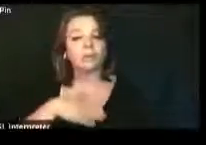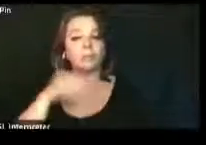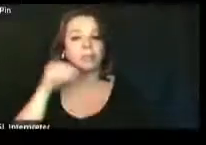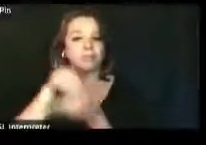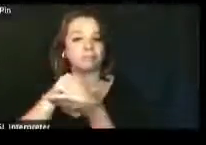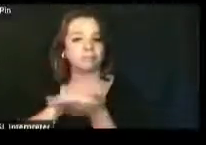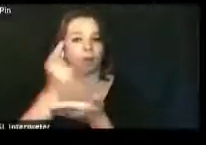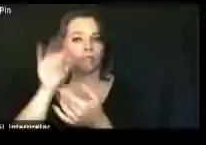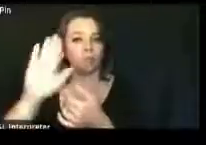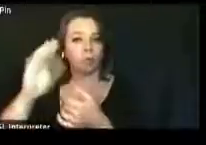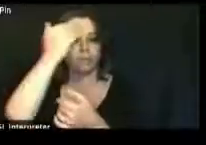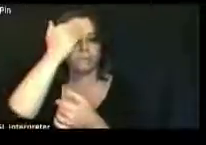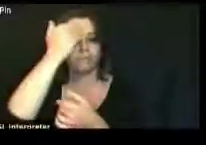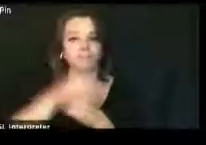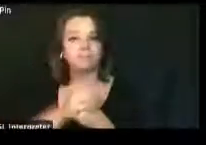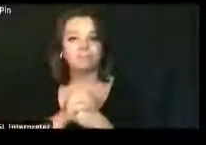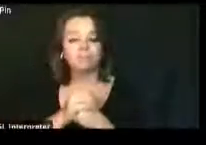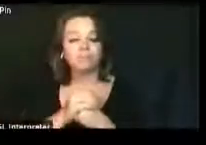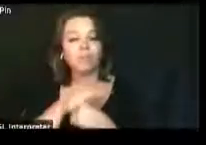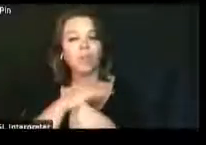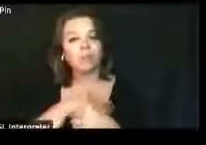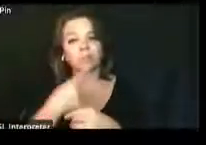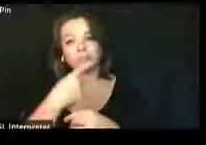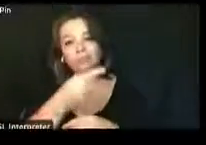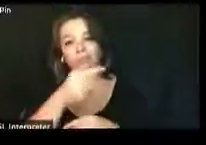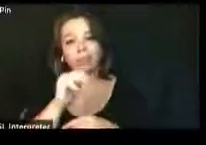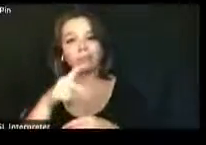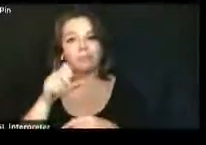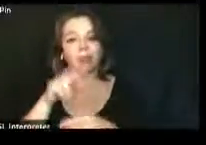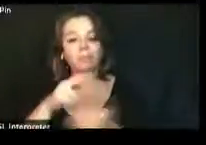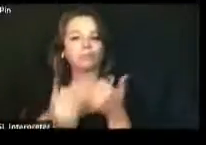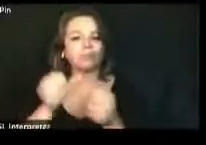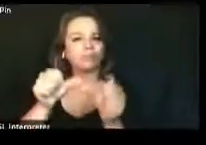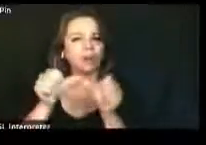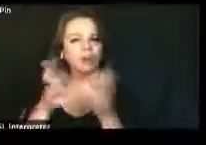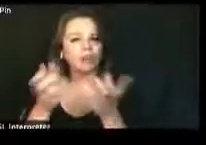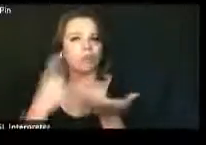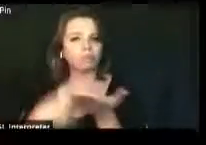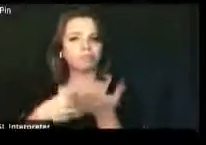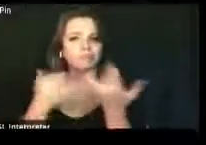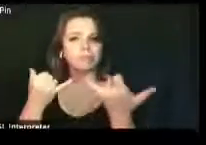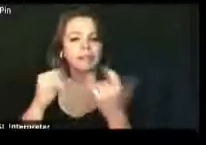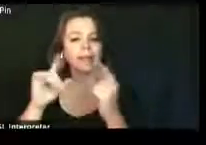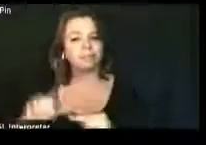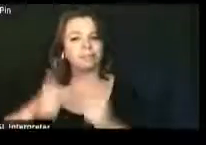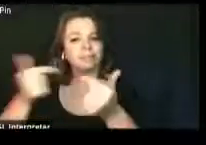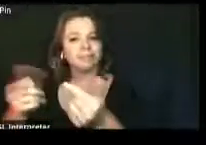for future reference. And if you'll please let the mapper know what area you would like to discuss today, the floor is yours.